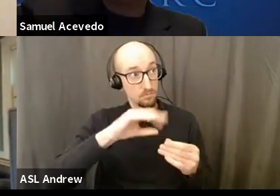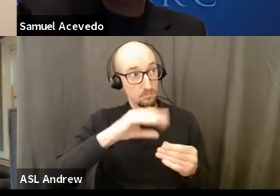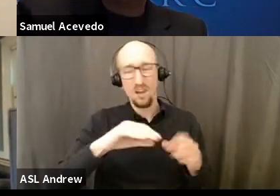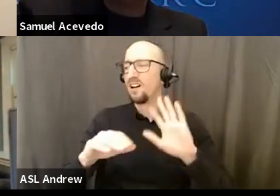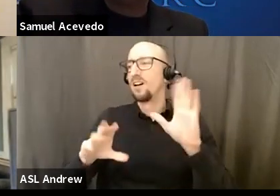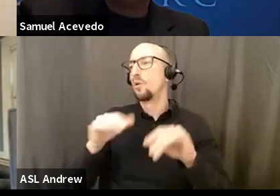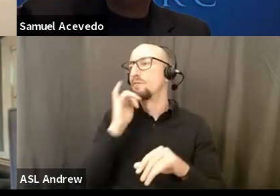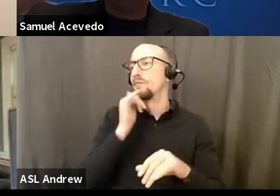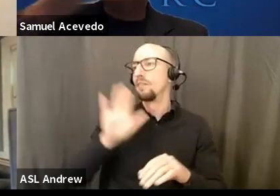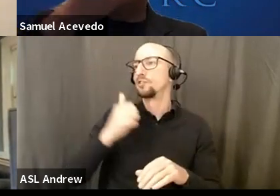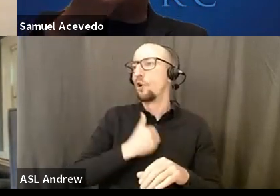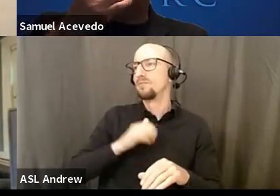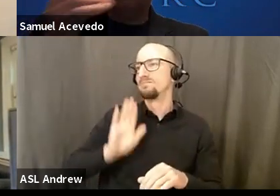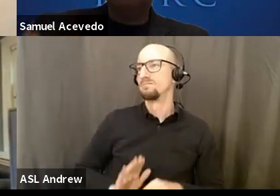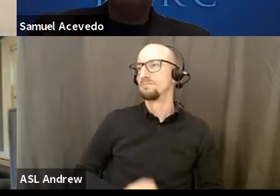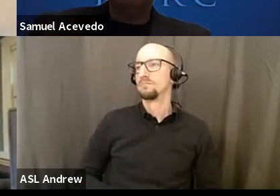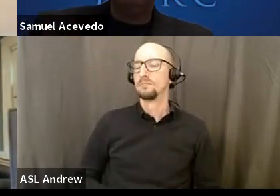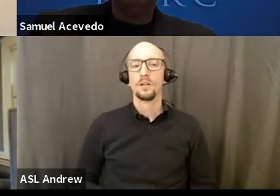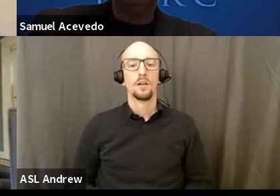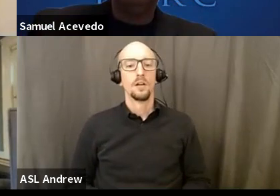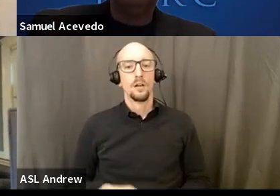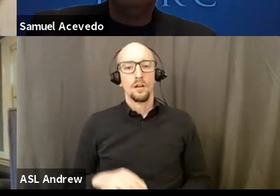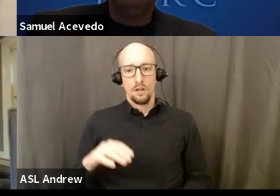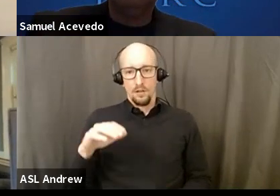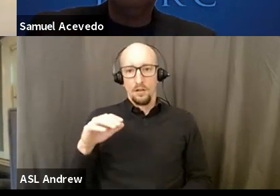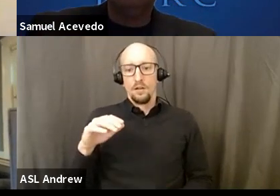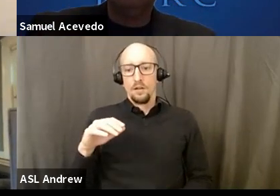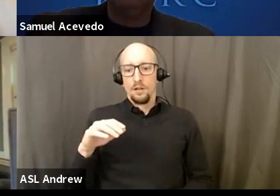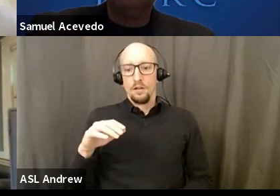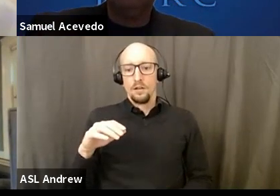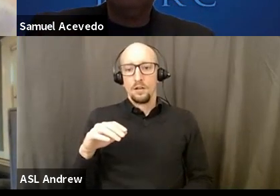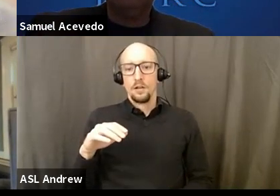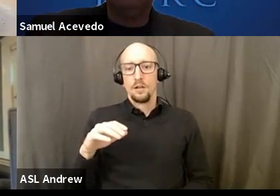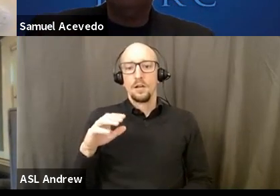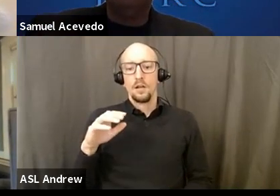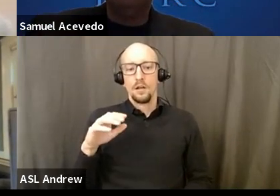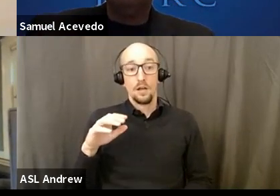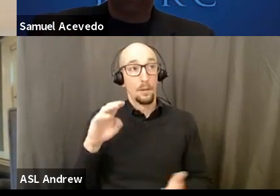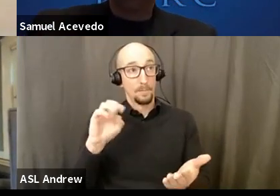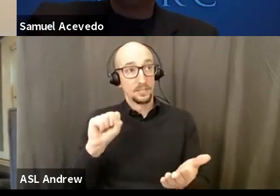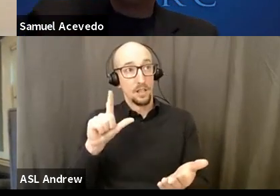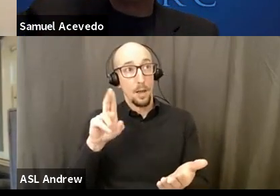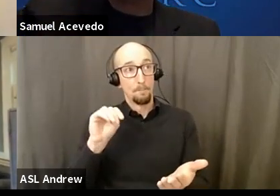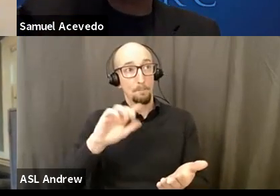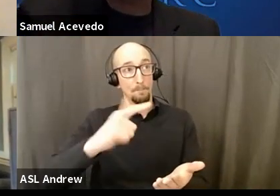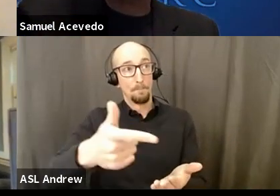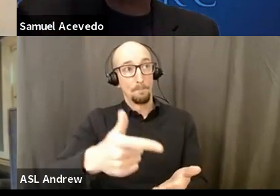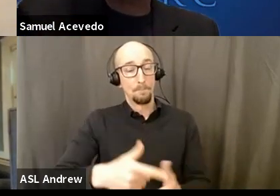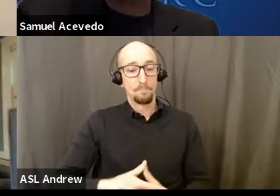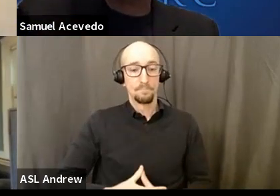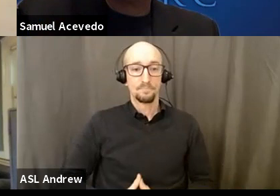guess I'm still holding out here. Ms. Lum has her hand up, Mr. Contrepas. Okay, Ms. Lum.